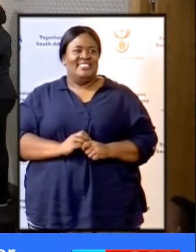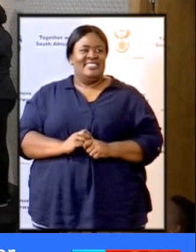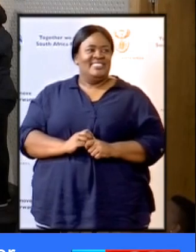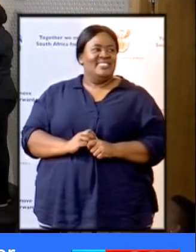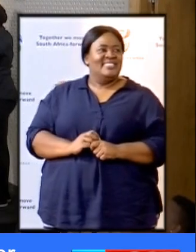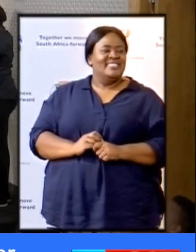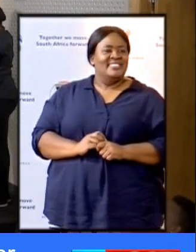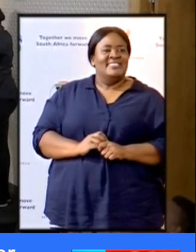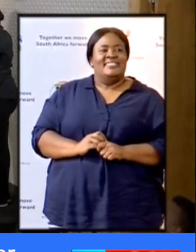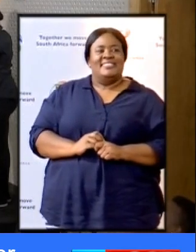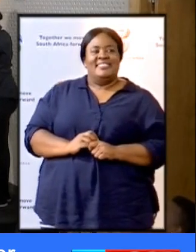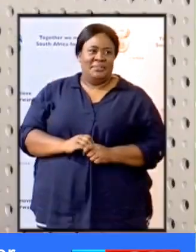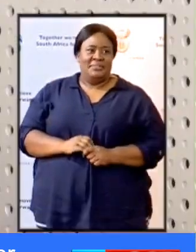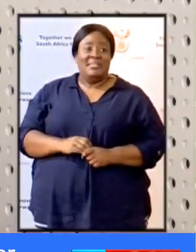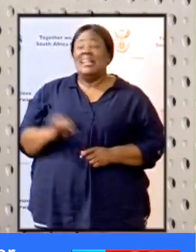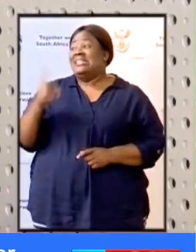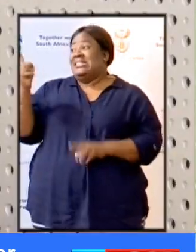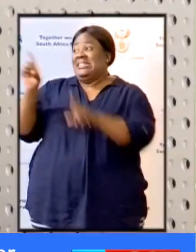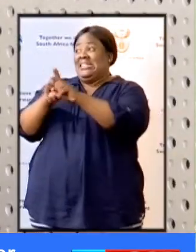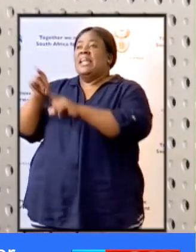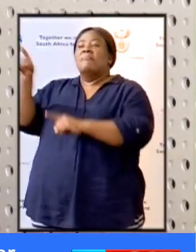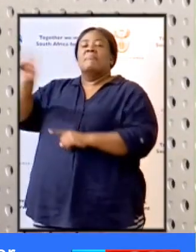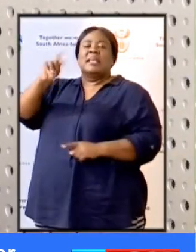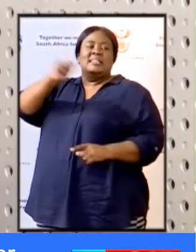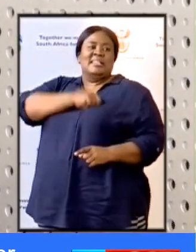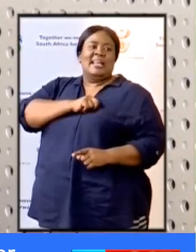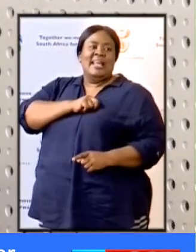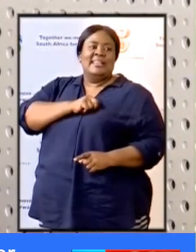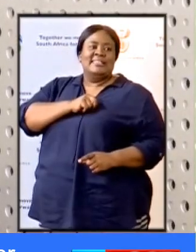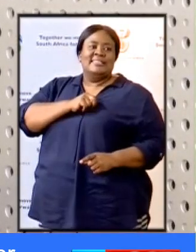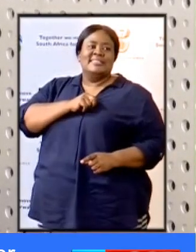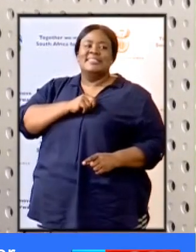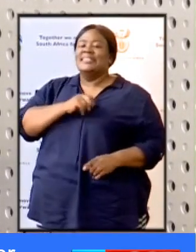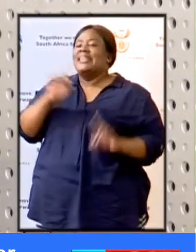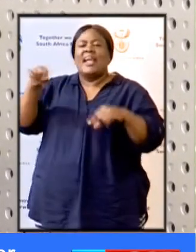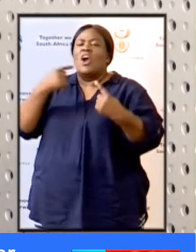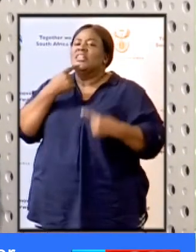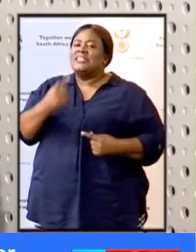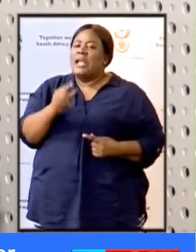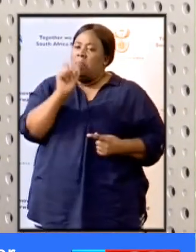Abangakithi ngale ngiqhamuka khona KZN banenkinga abakwazi ukuthi virus but virus.